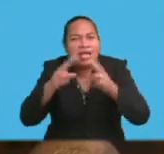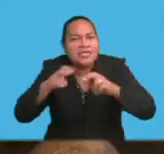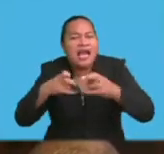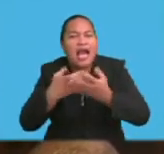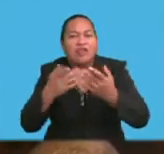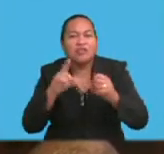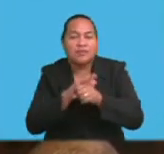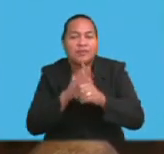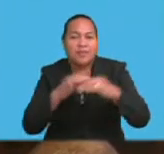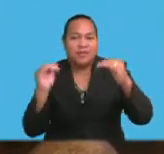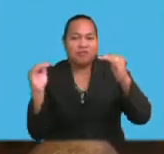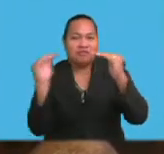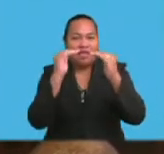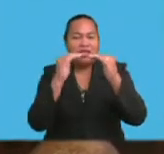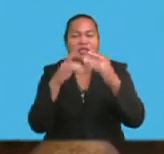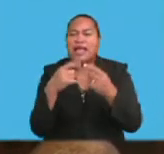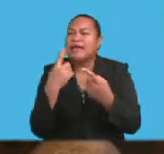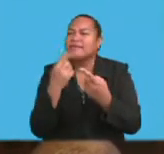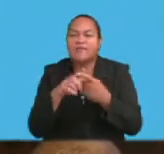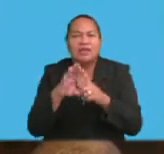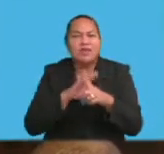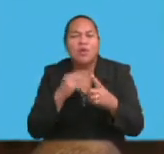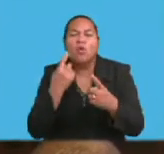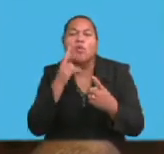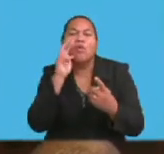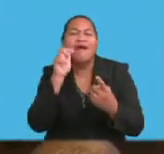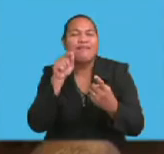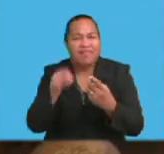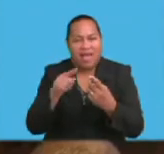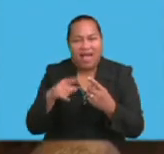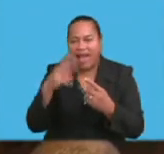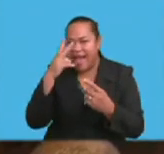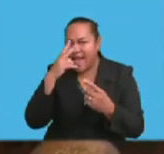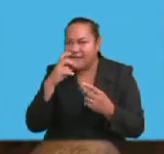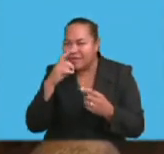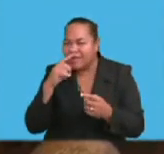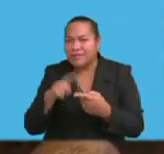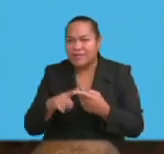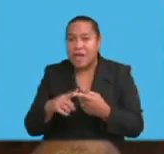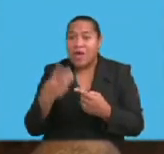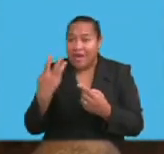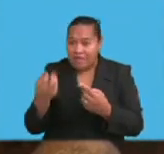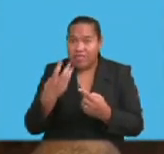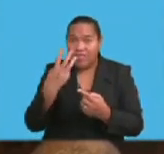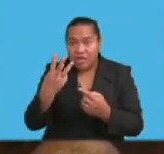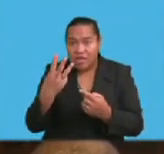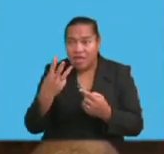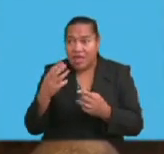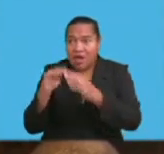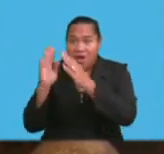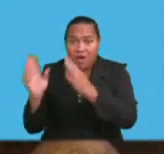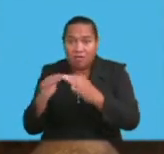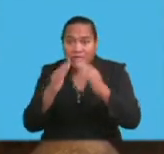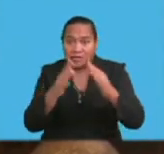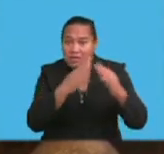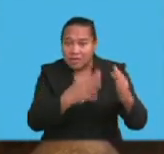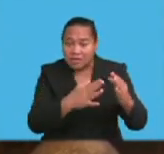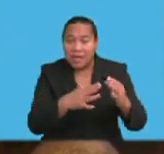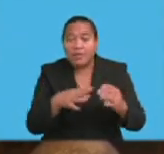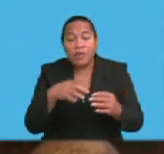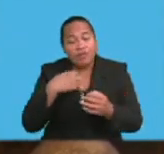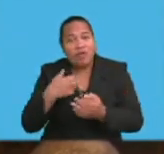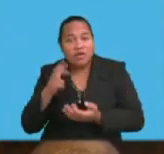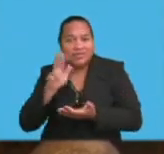after the elderly around the country. The 3 state homes, Madam Speaker, and we have in that regards signed